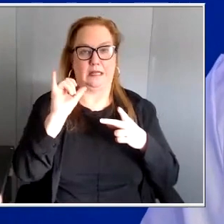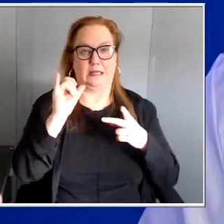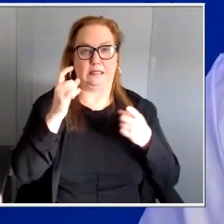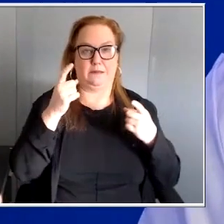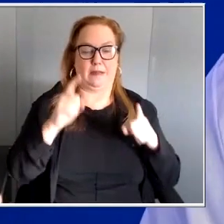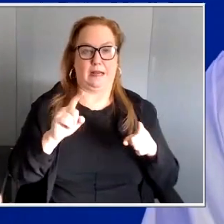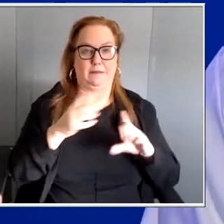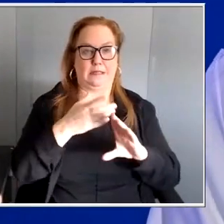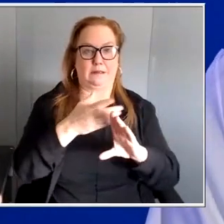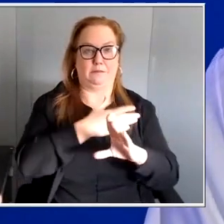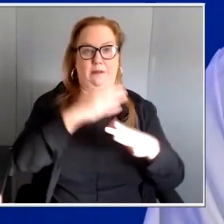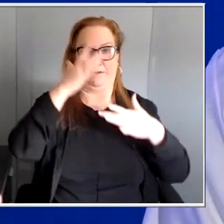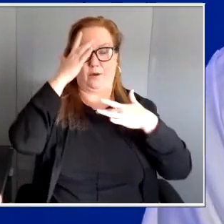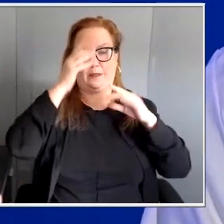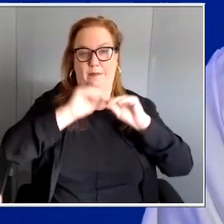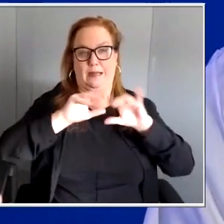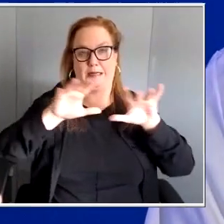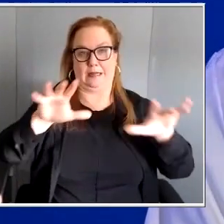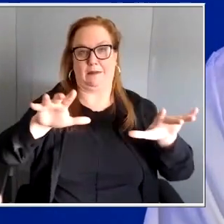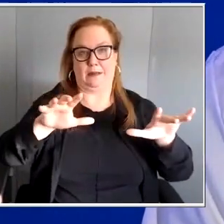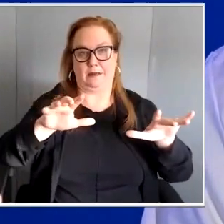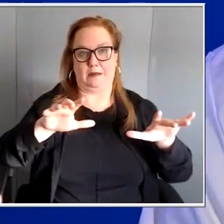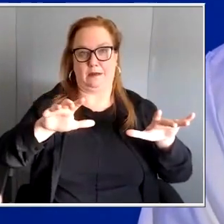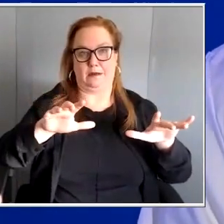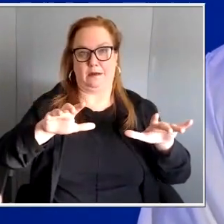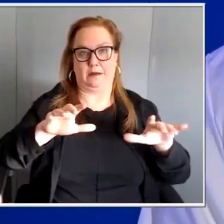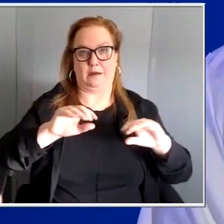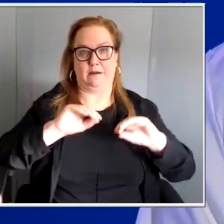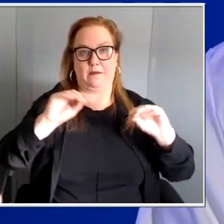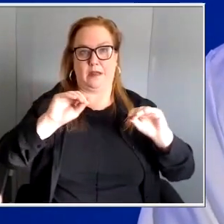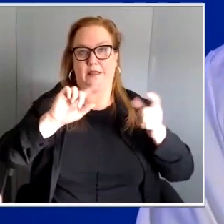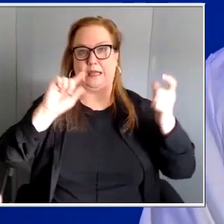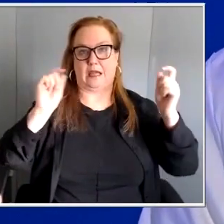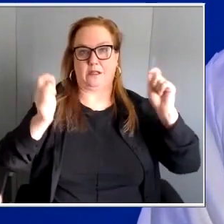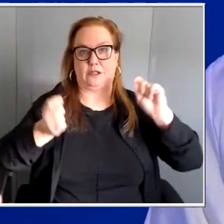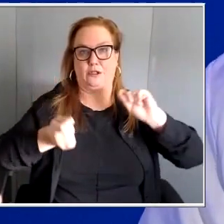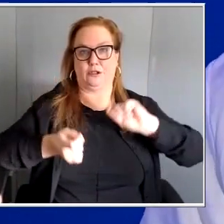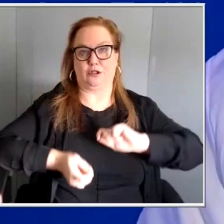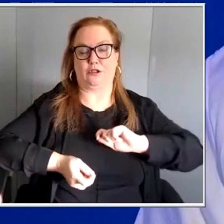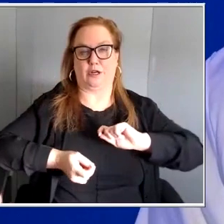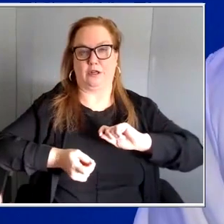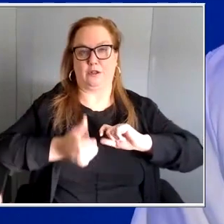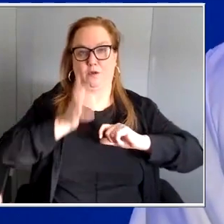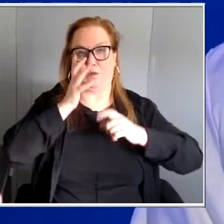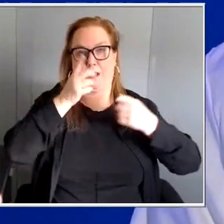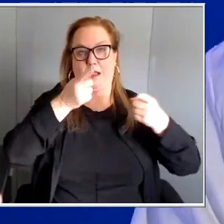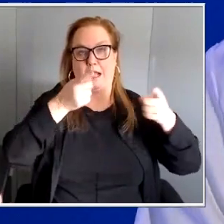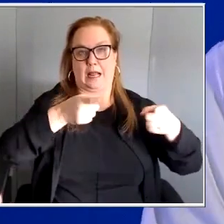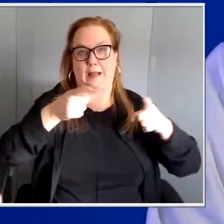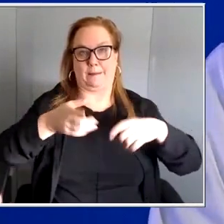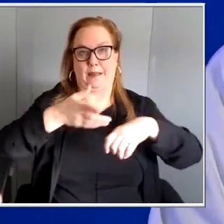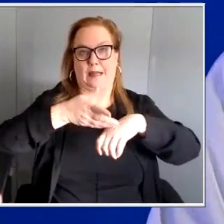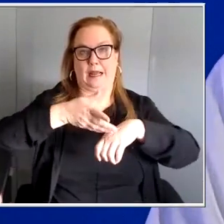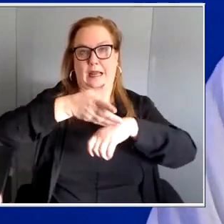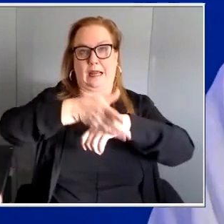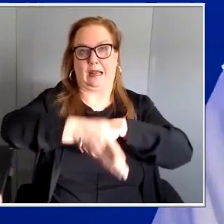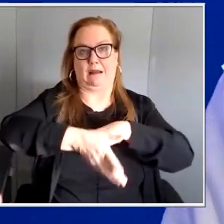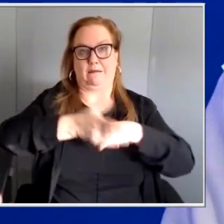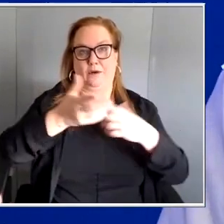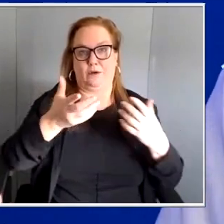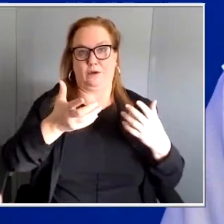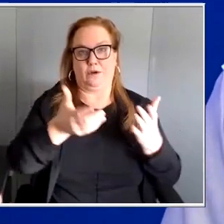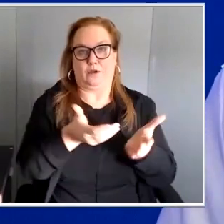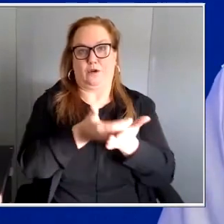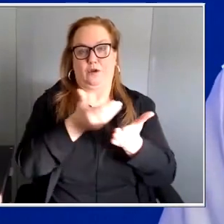the pandemic. Likely then, if nothing really has changed, it will happen after these new